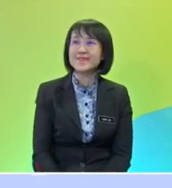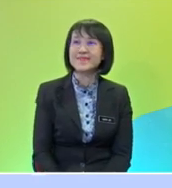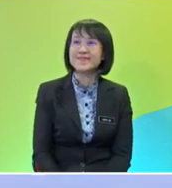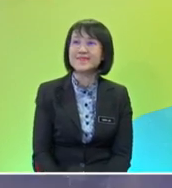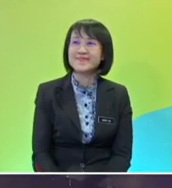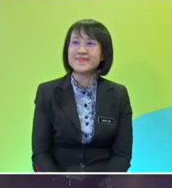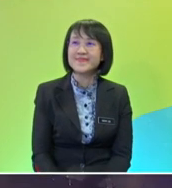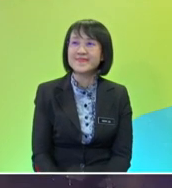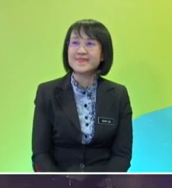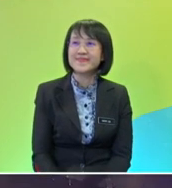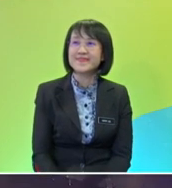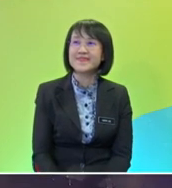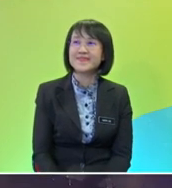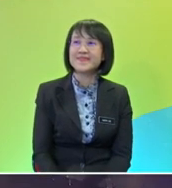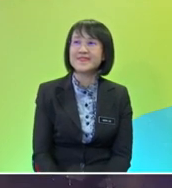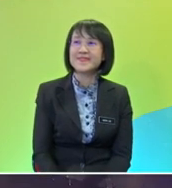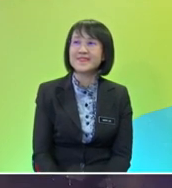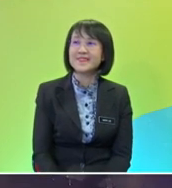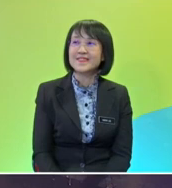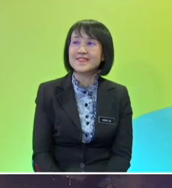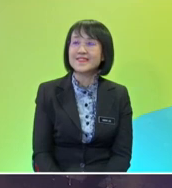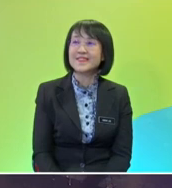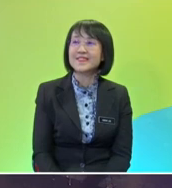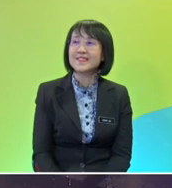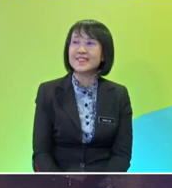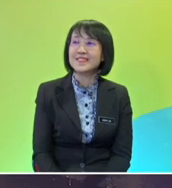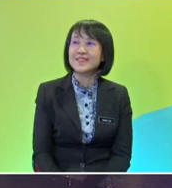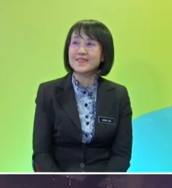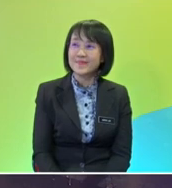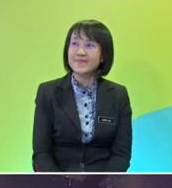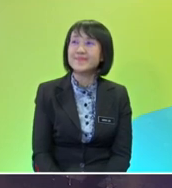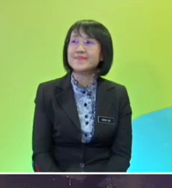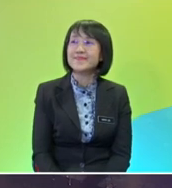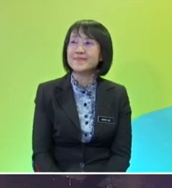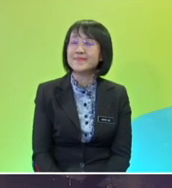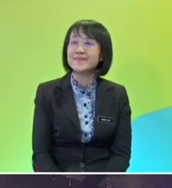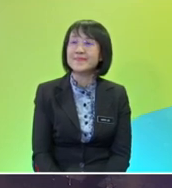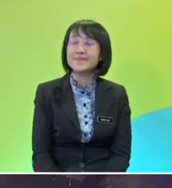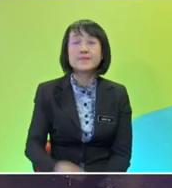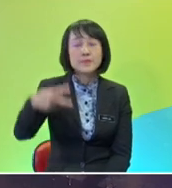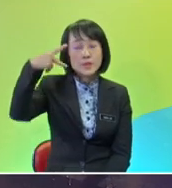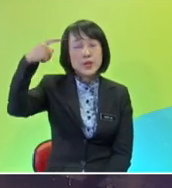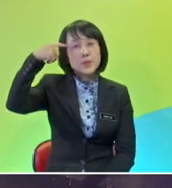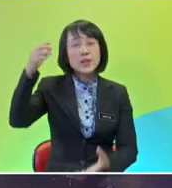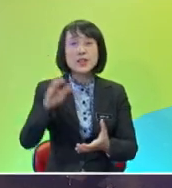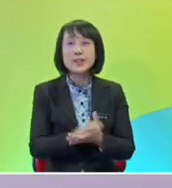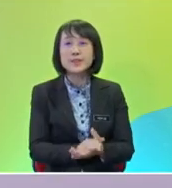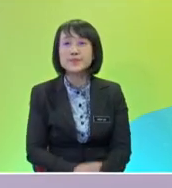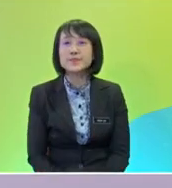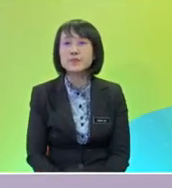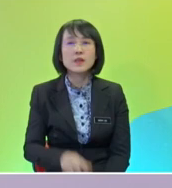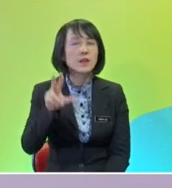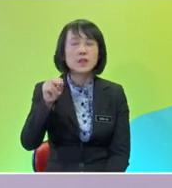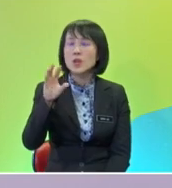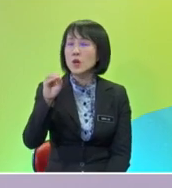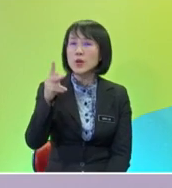right? Sorry, teacher. Exactly. It's okay. Mm-mm. She deserves the Bravo reward. Okay. And Prince believes that it is not okay to